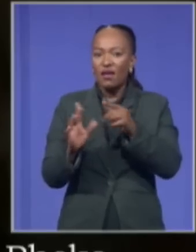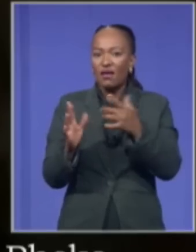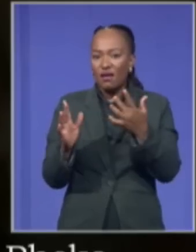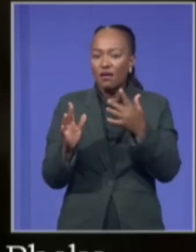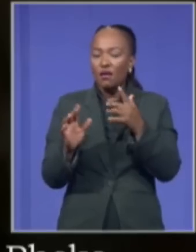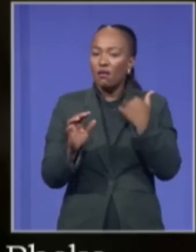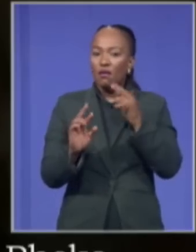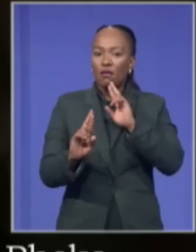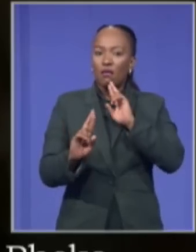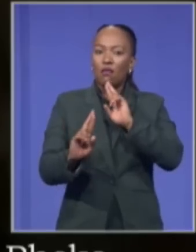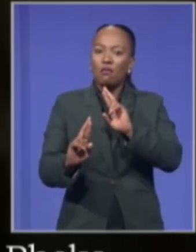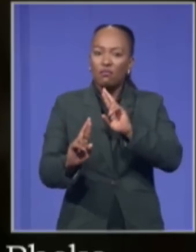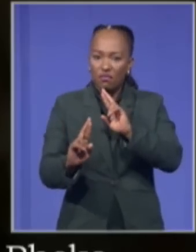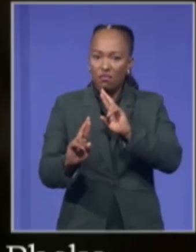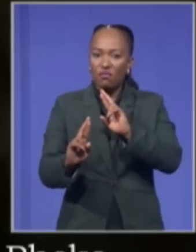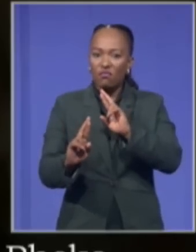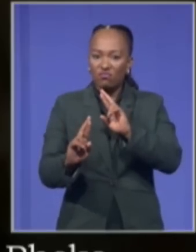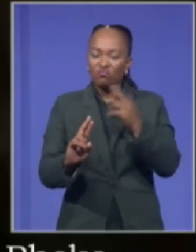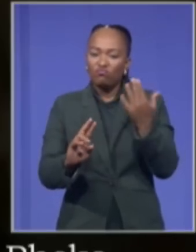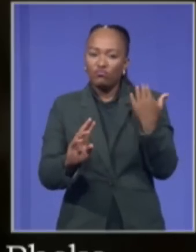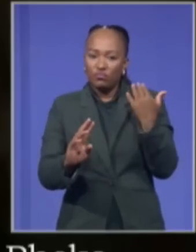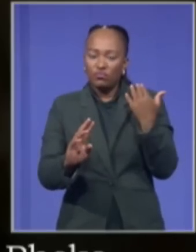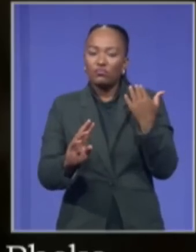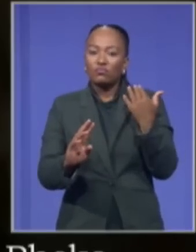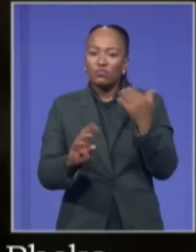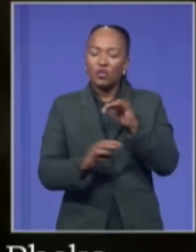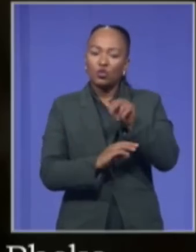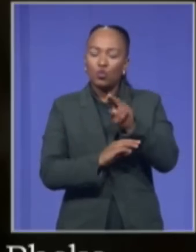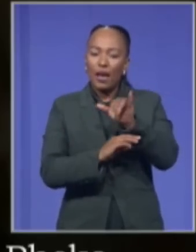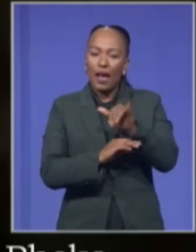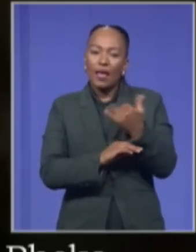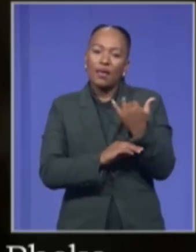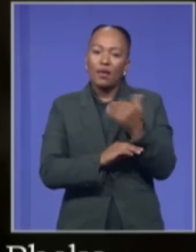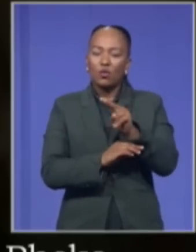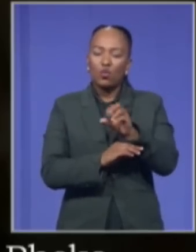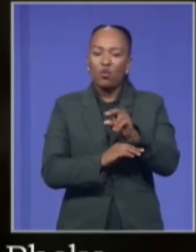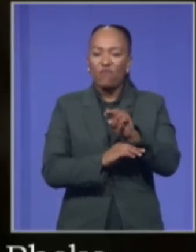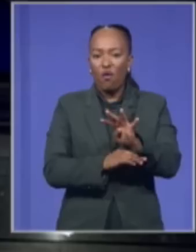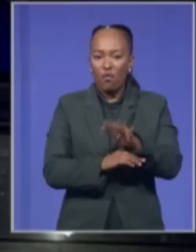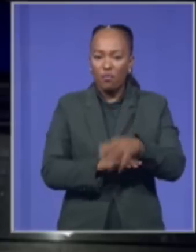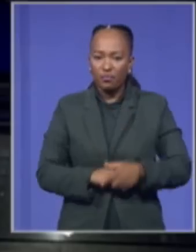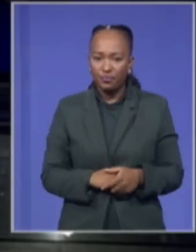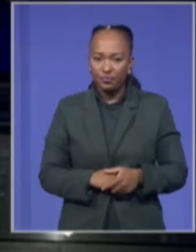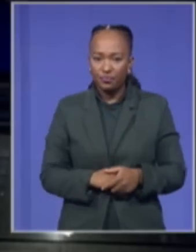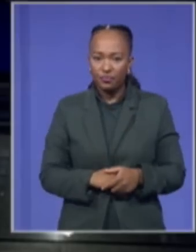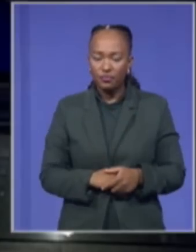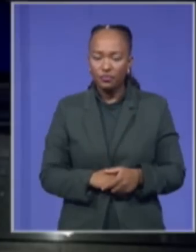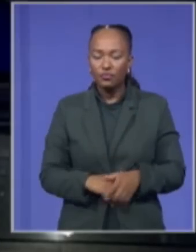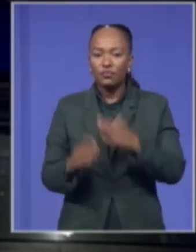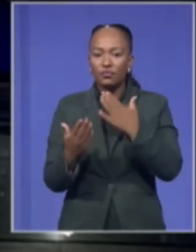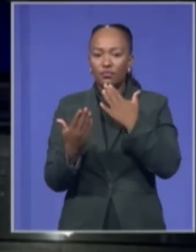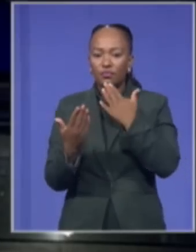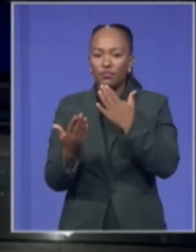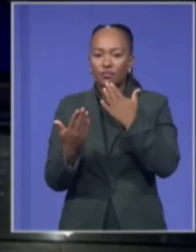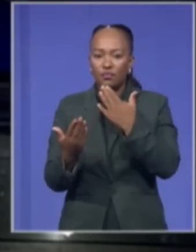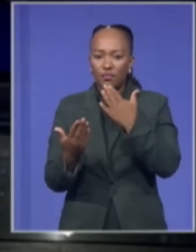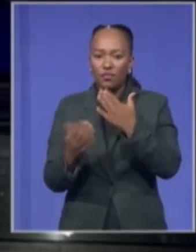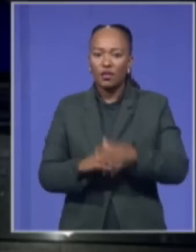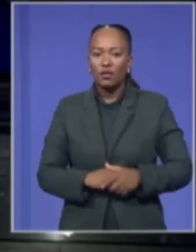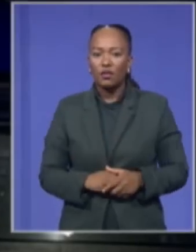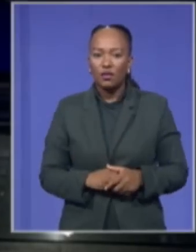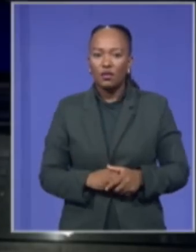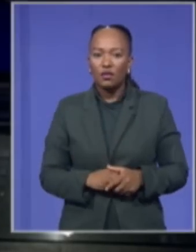a lahleile ka kgwedi ya July 2024 ngwaneso re leboile monghadi ho sa le